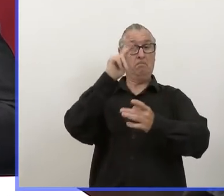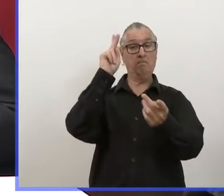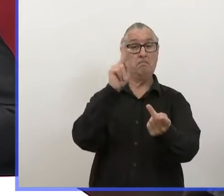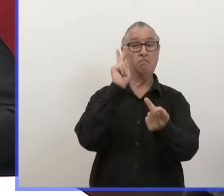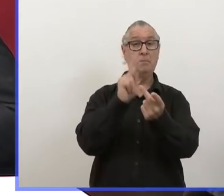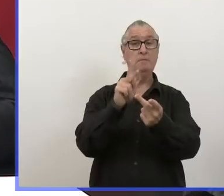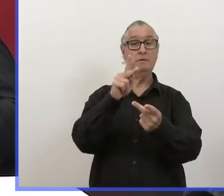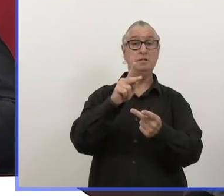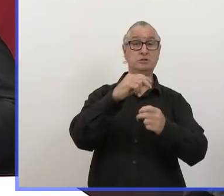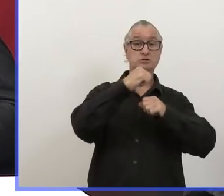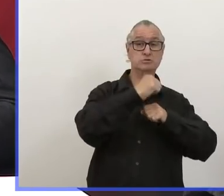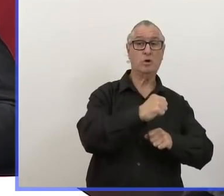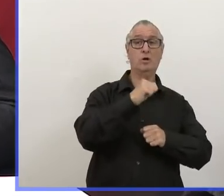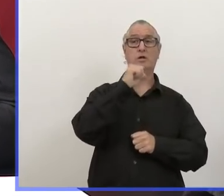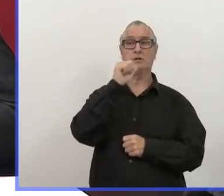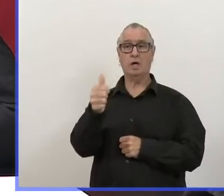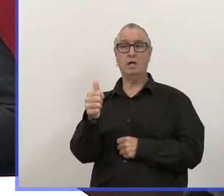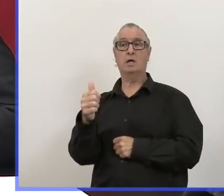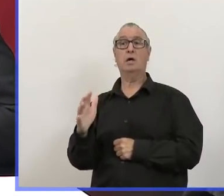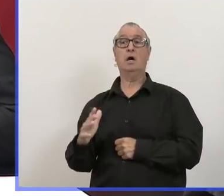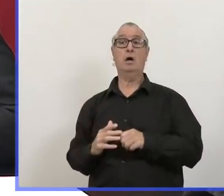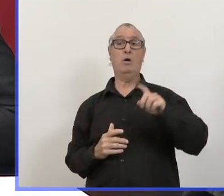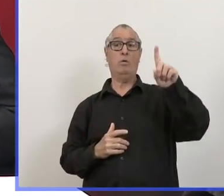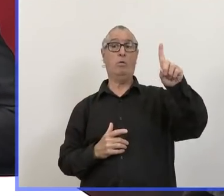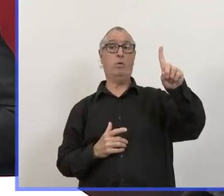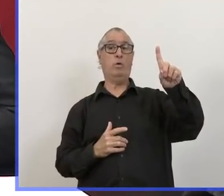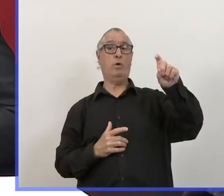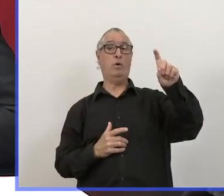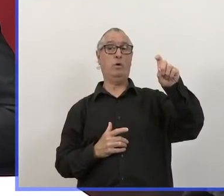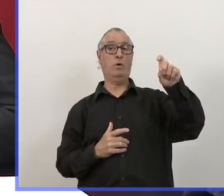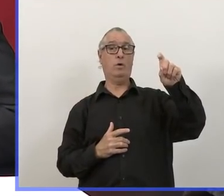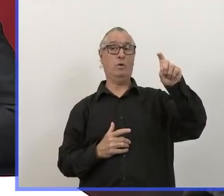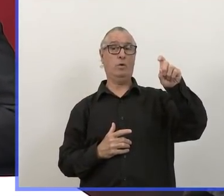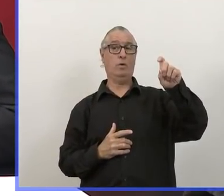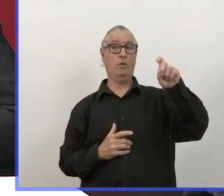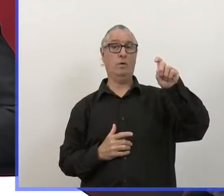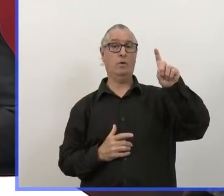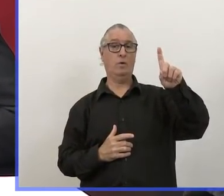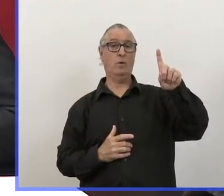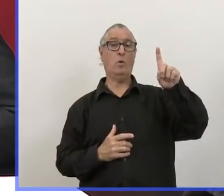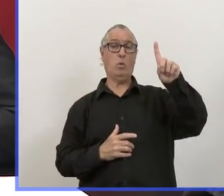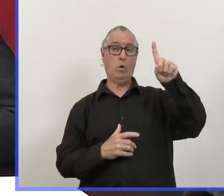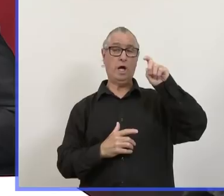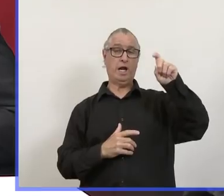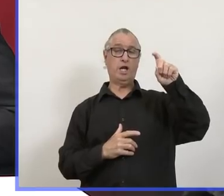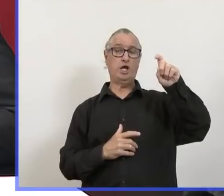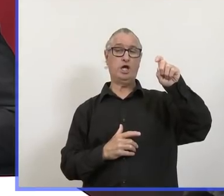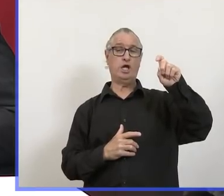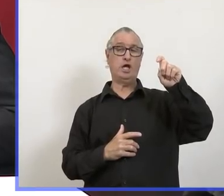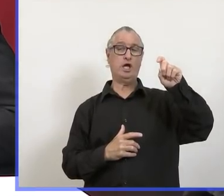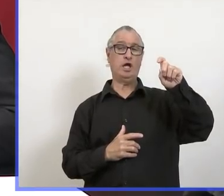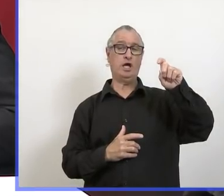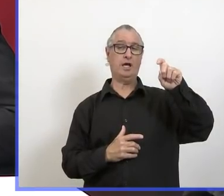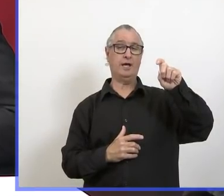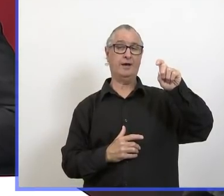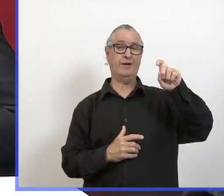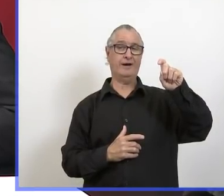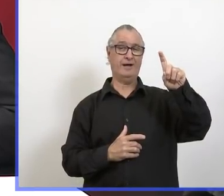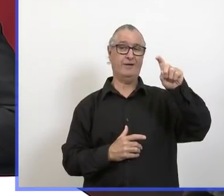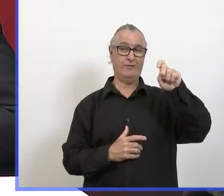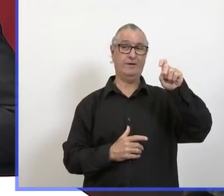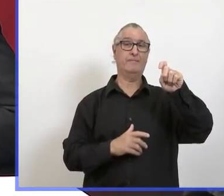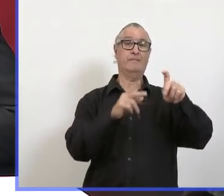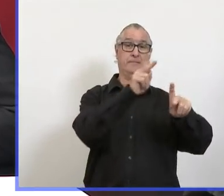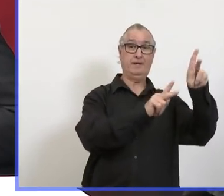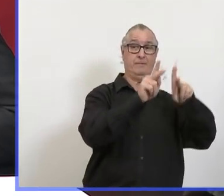immunity. When you add those numbers up at a population level, that's still quite a bit of people. And that could still have impacts with